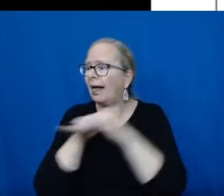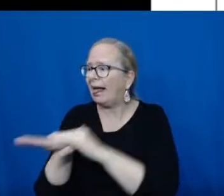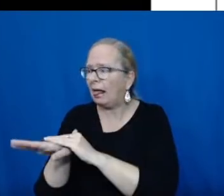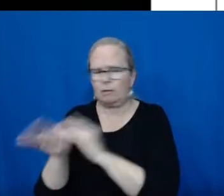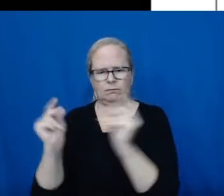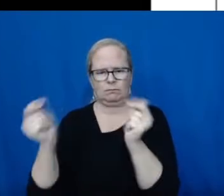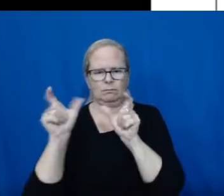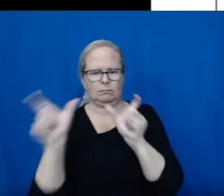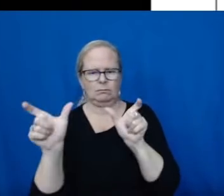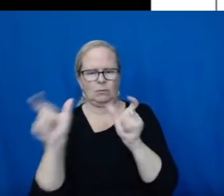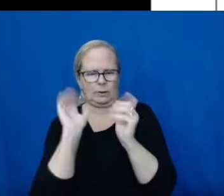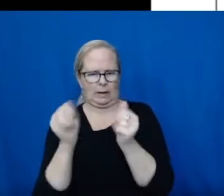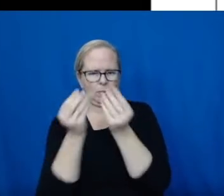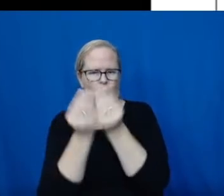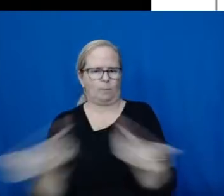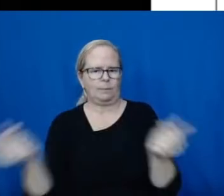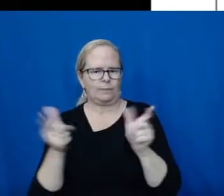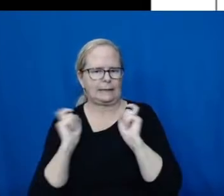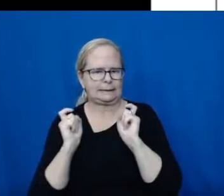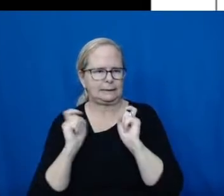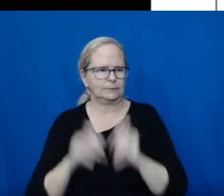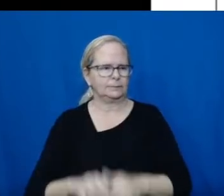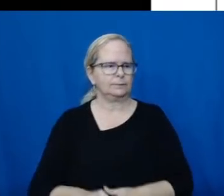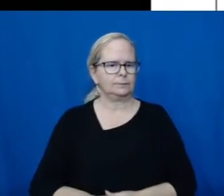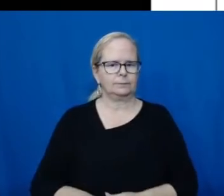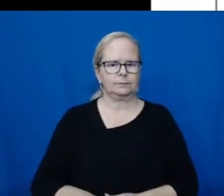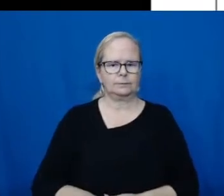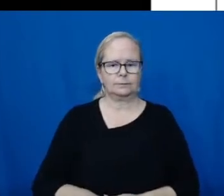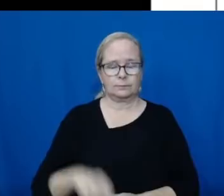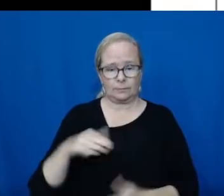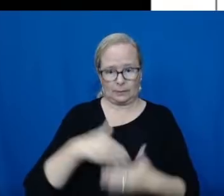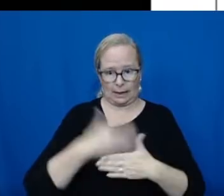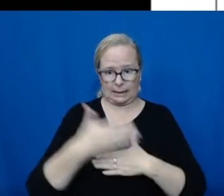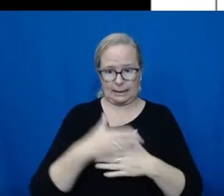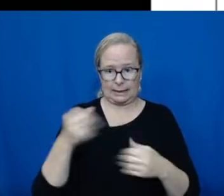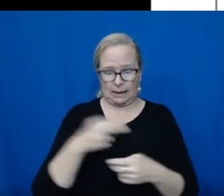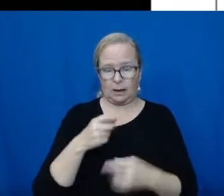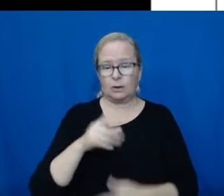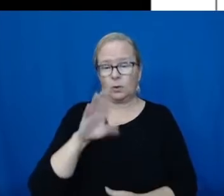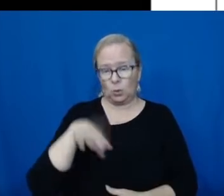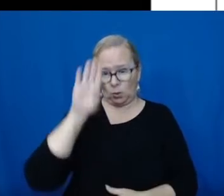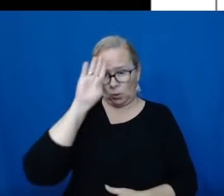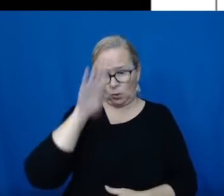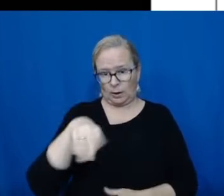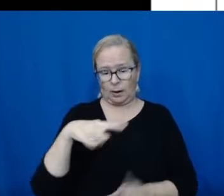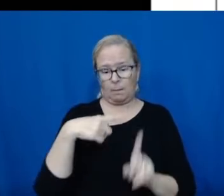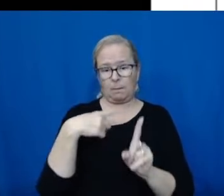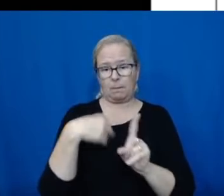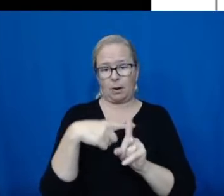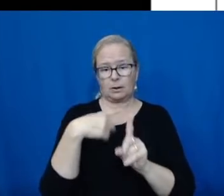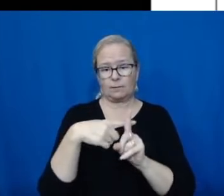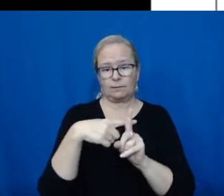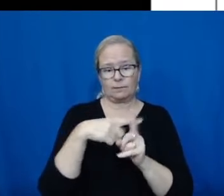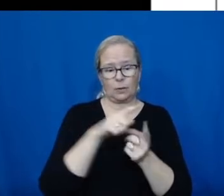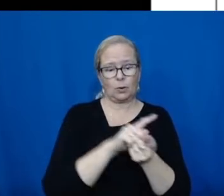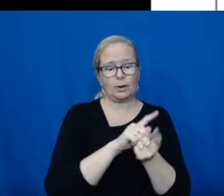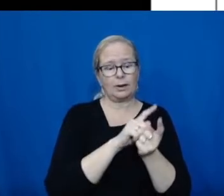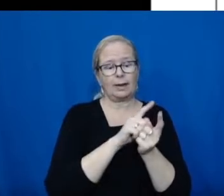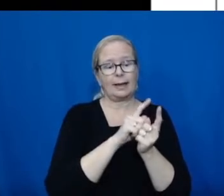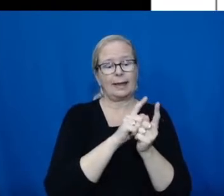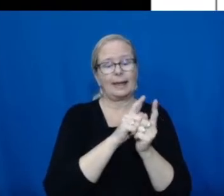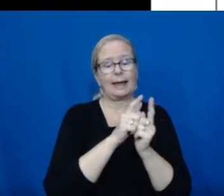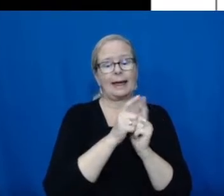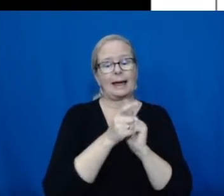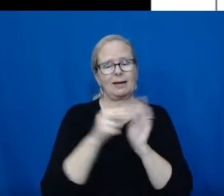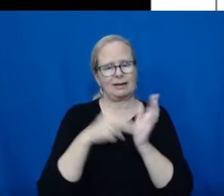And so those are deaths per capita adjusted for population in Atlantic Canada with elimination